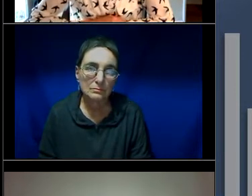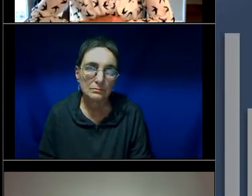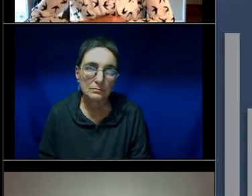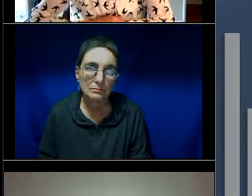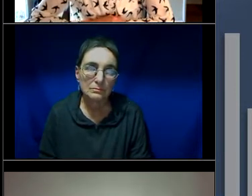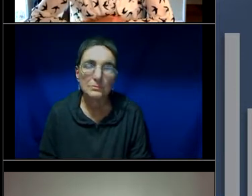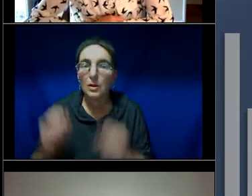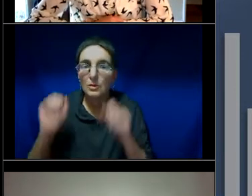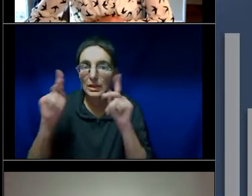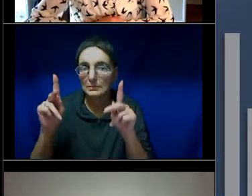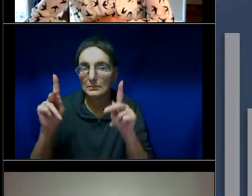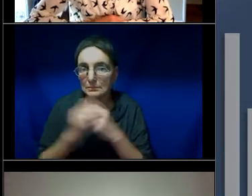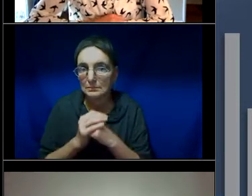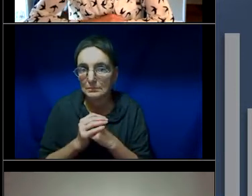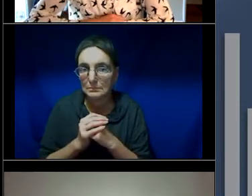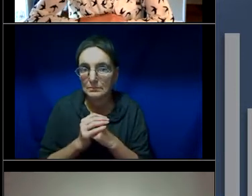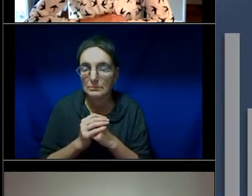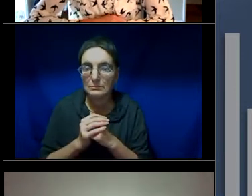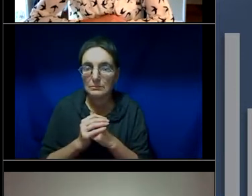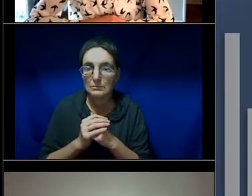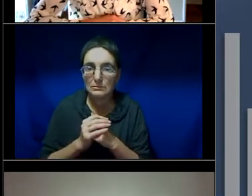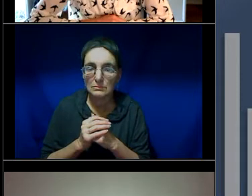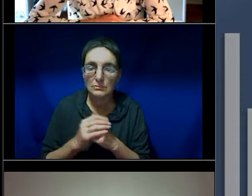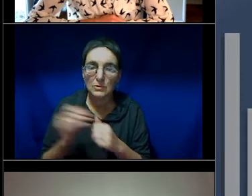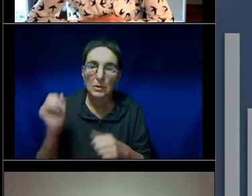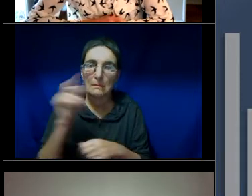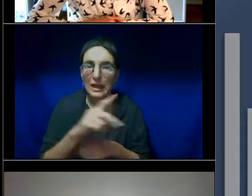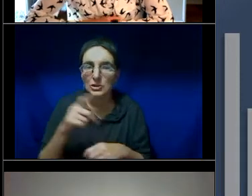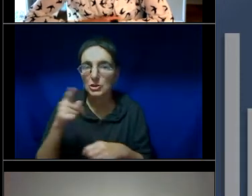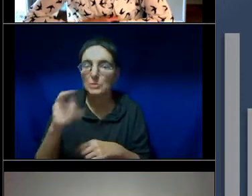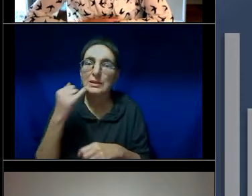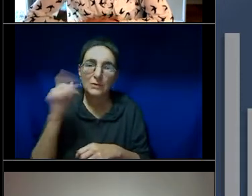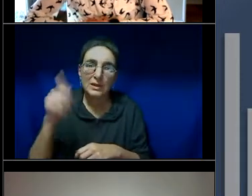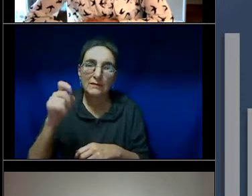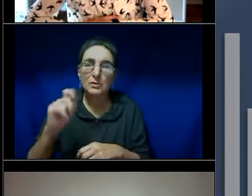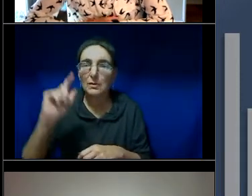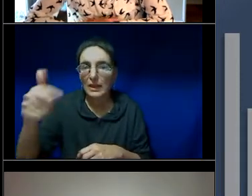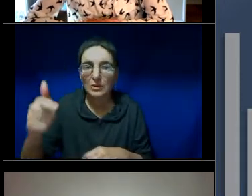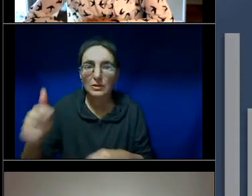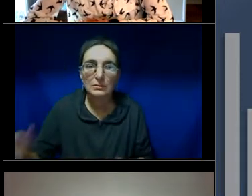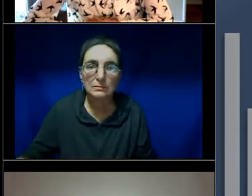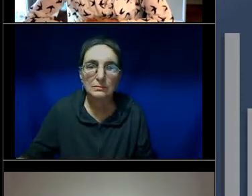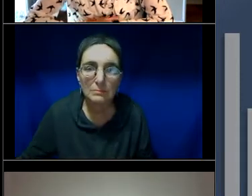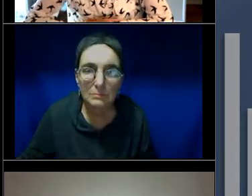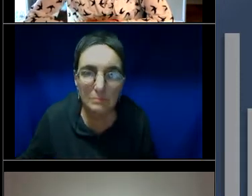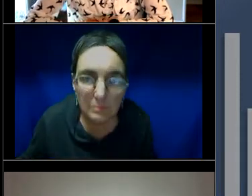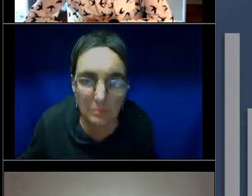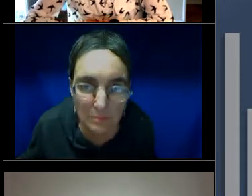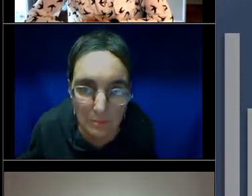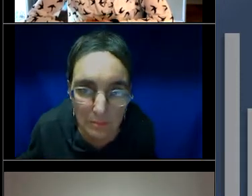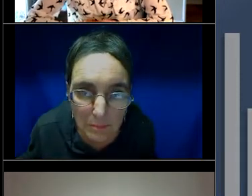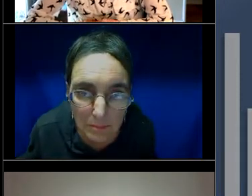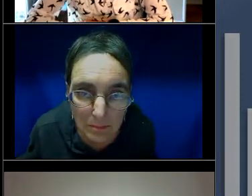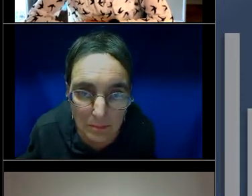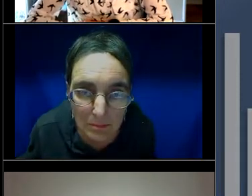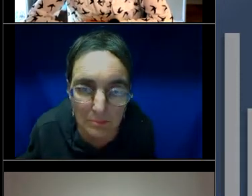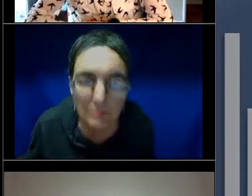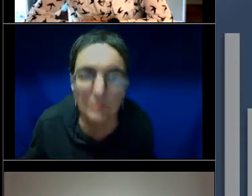Okay, we'll get back to you if we need to later. Thank you very much. I want to see if there's any